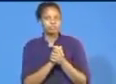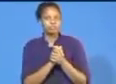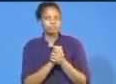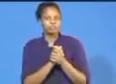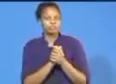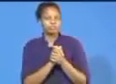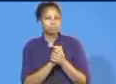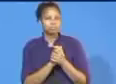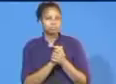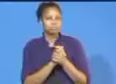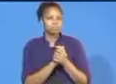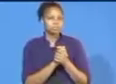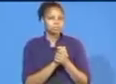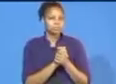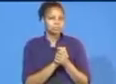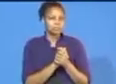So I'm running fast, so listen fast.